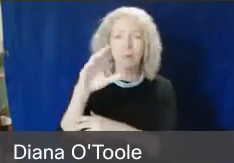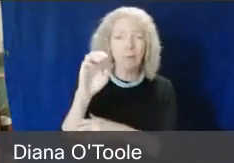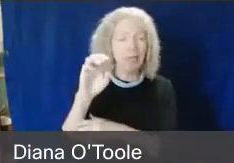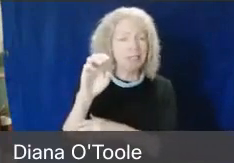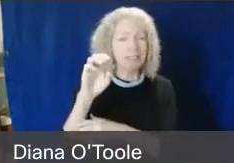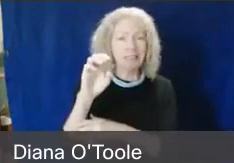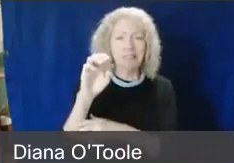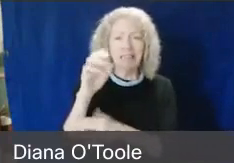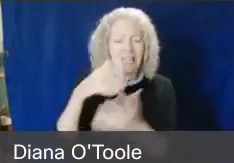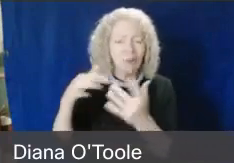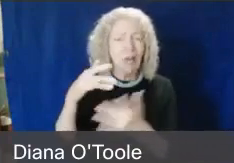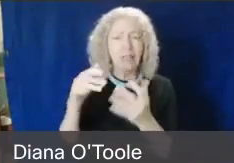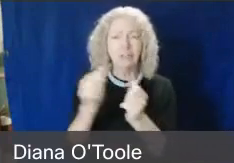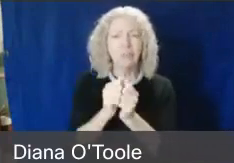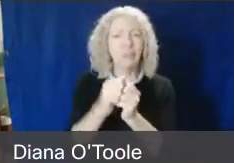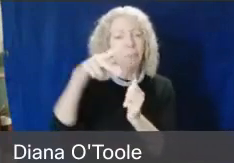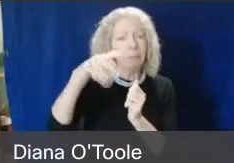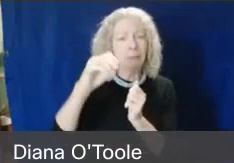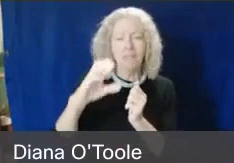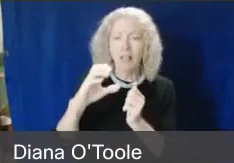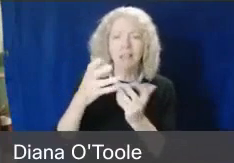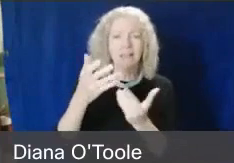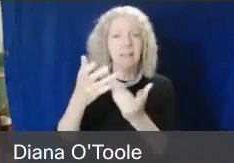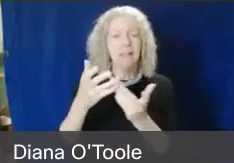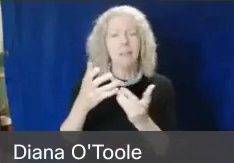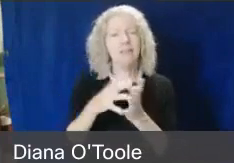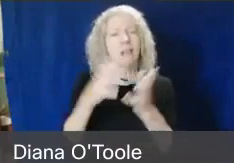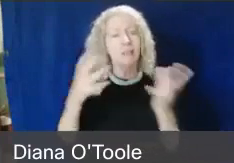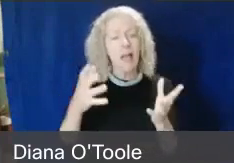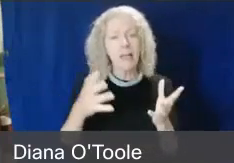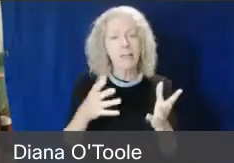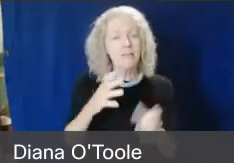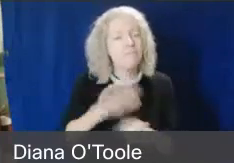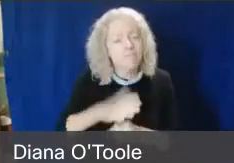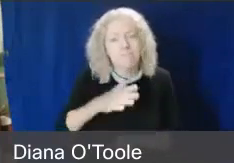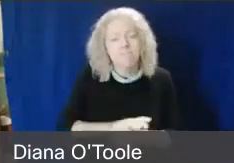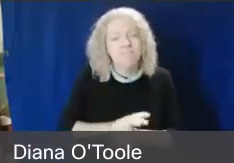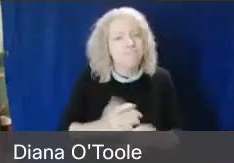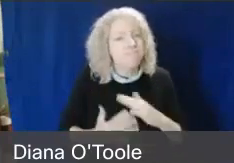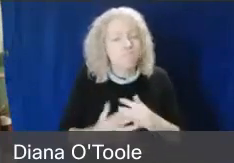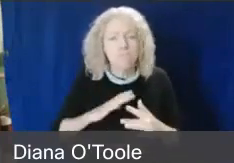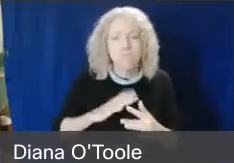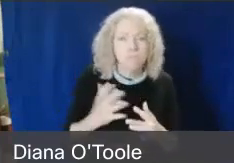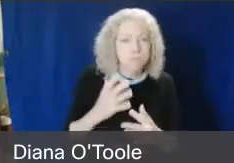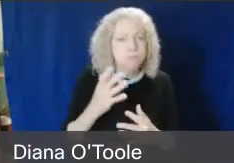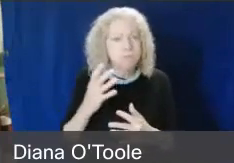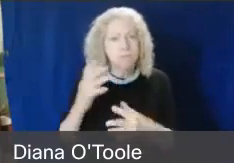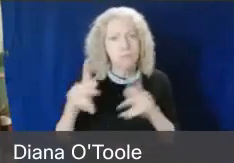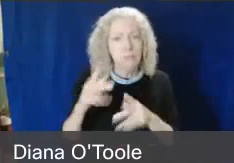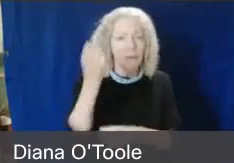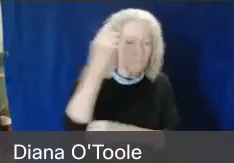really sparked a lot of anger and a lot of outrage and a lot of protests. But what do we do about it? How do we